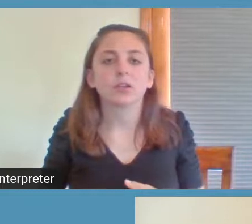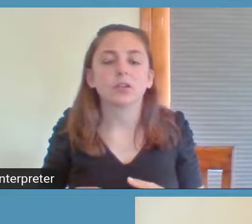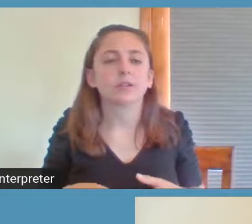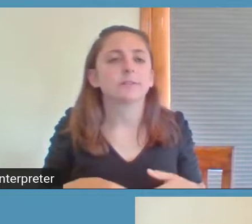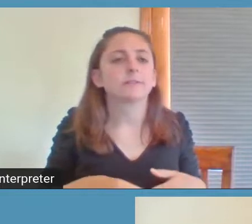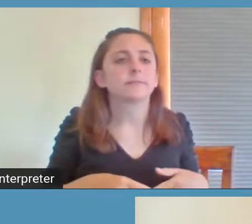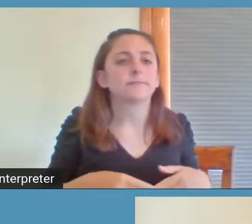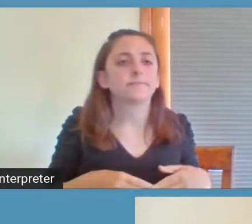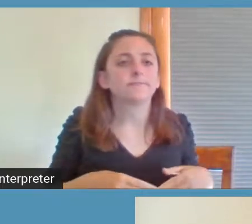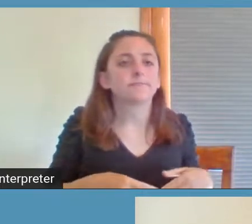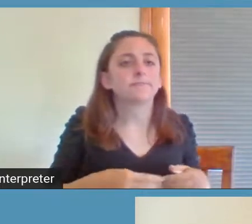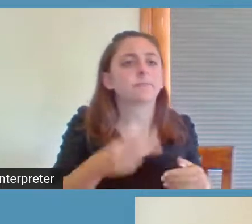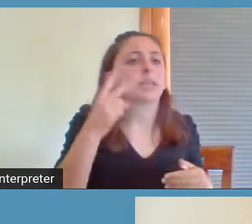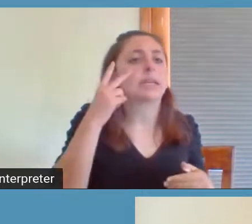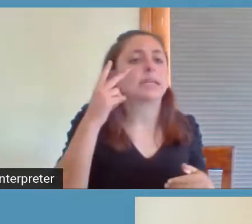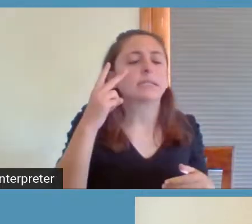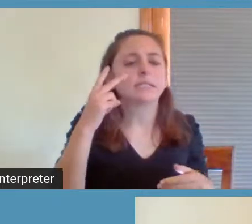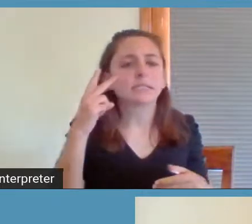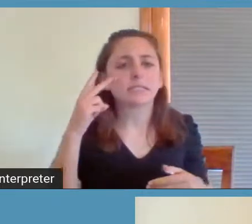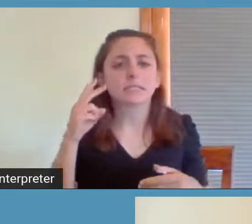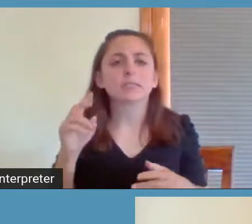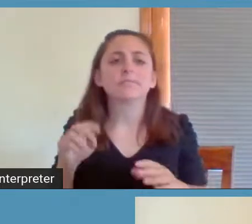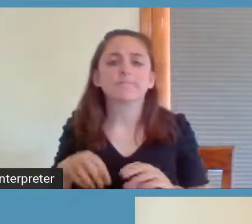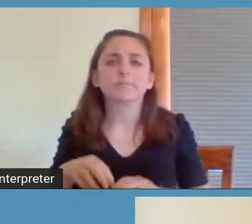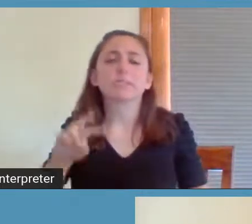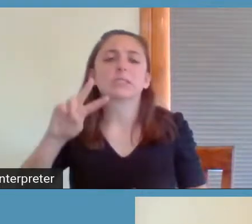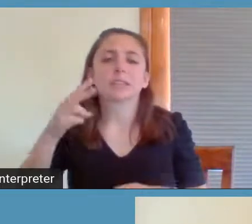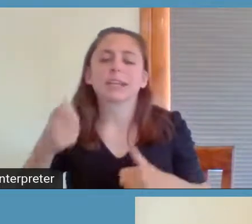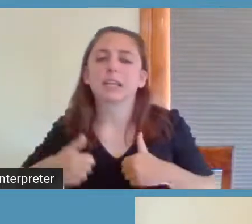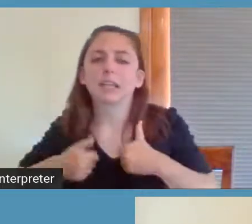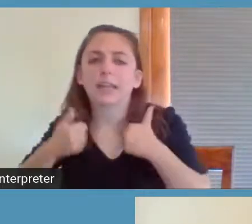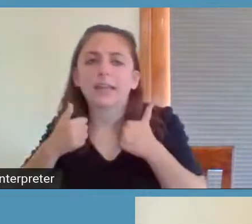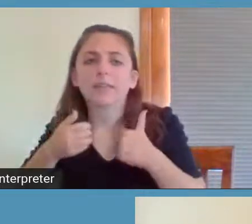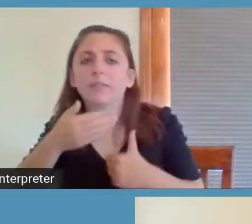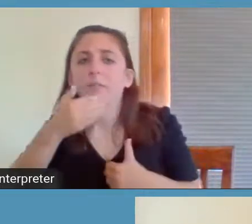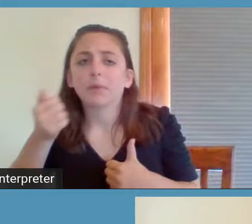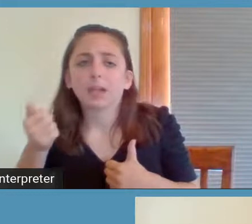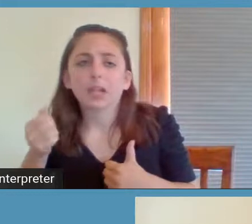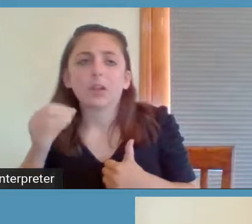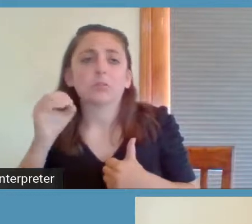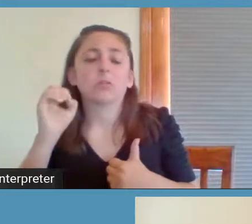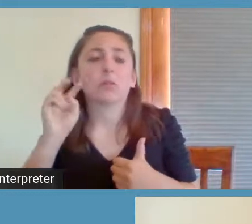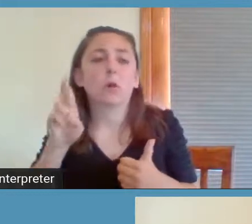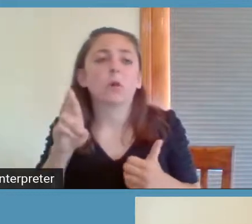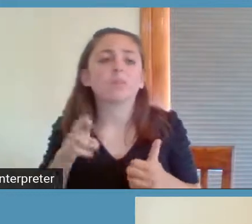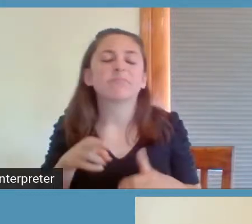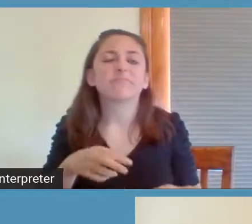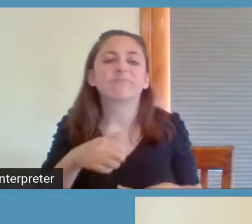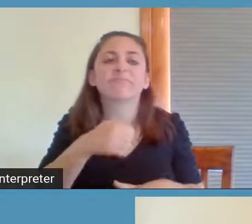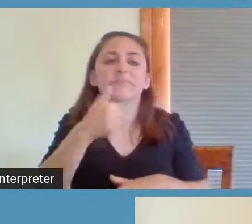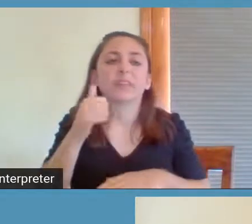relevance for Second Life because of those types of things, or is it sort of being surpassed by some of these other